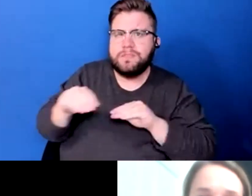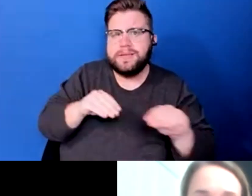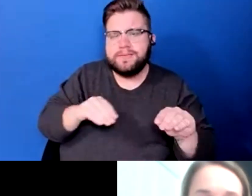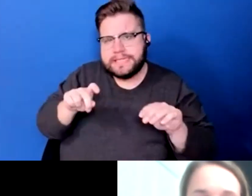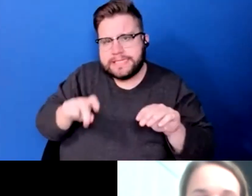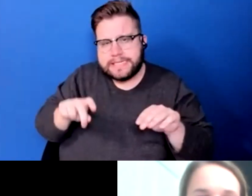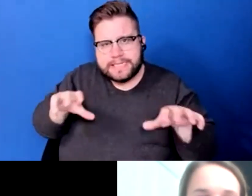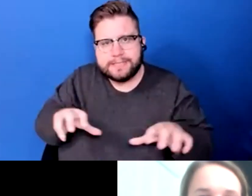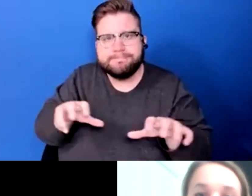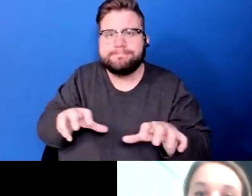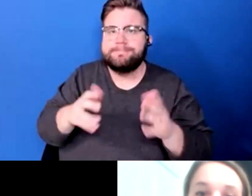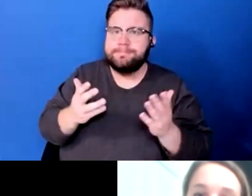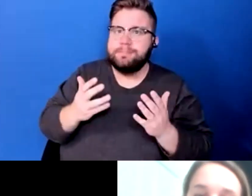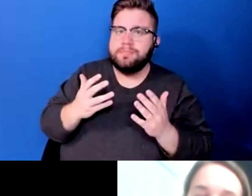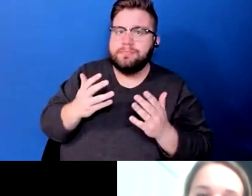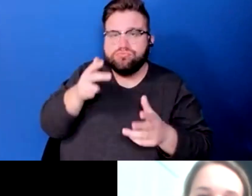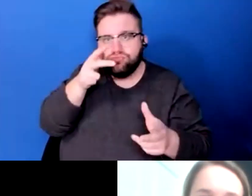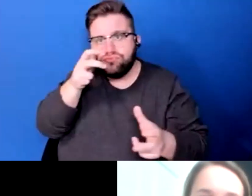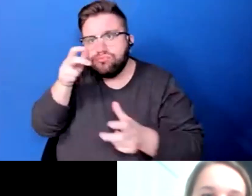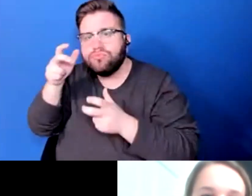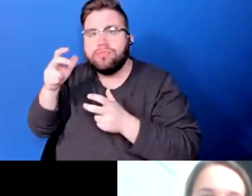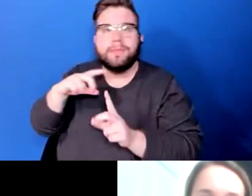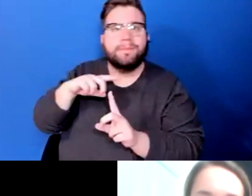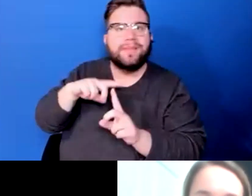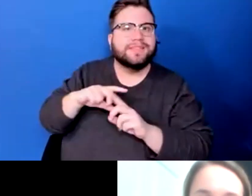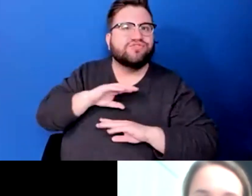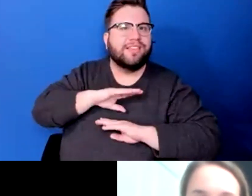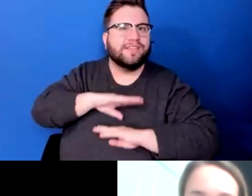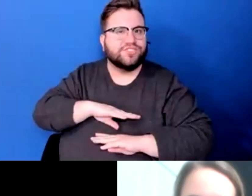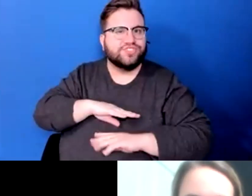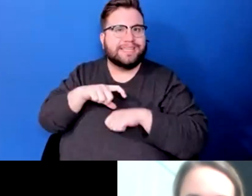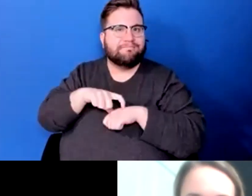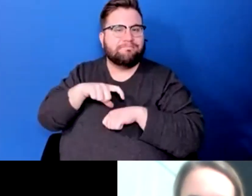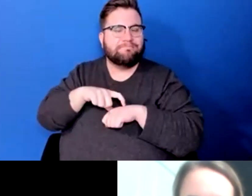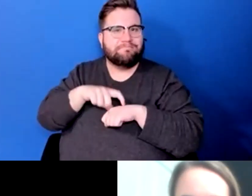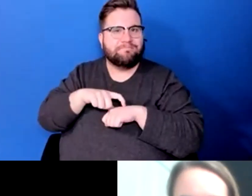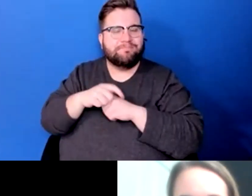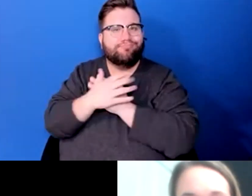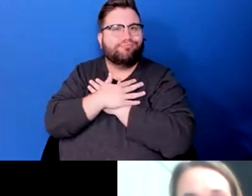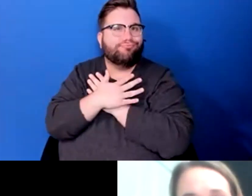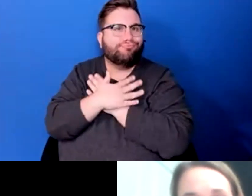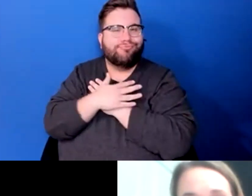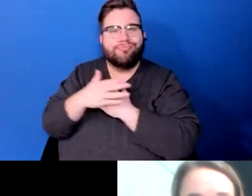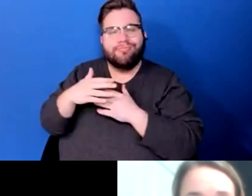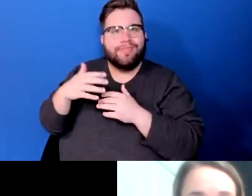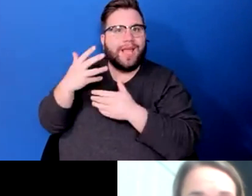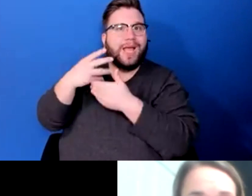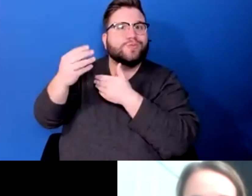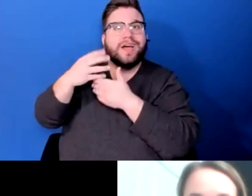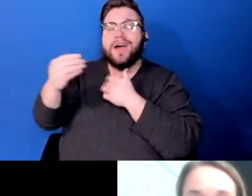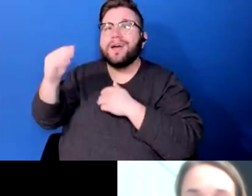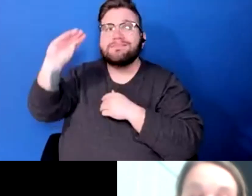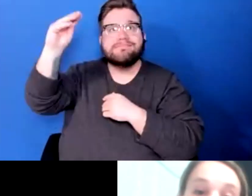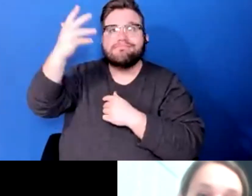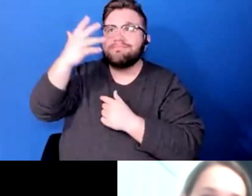gaining the sensory input from recess, but also the decompression time from all the stimuli that they've had in the classroom throughout the day. So I would suggest that it